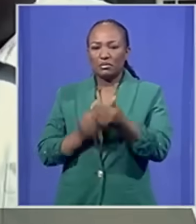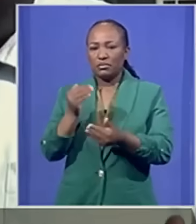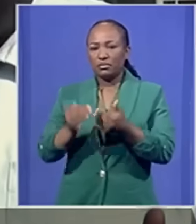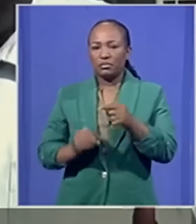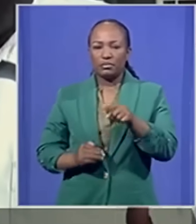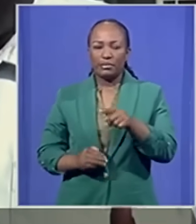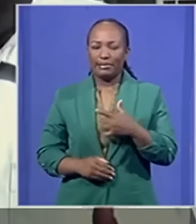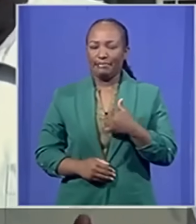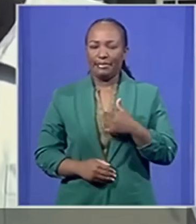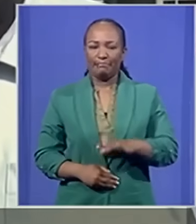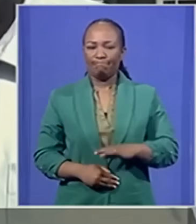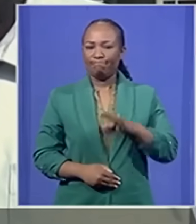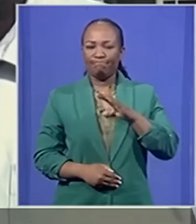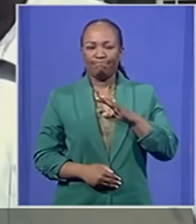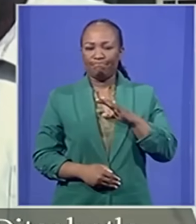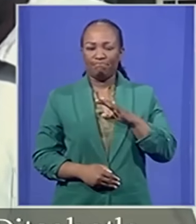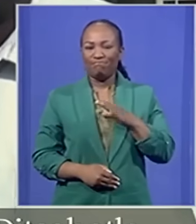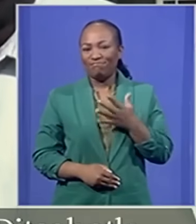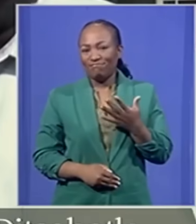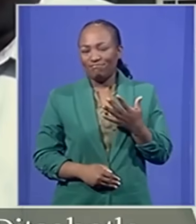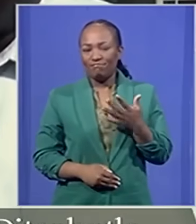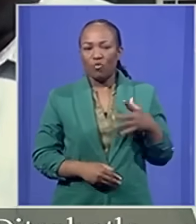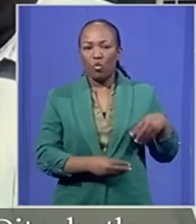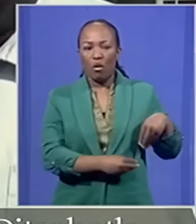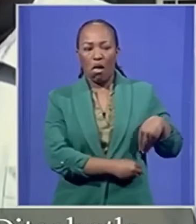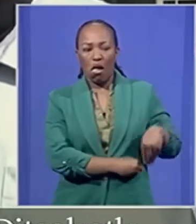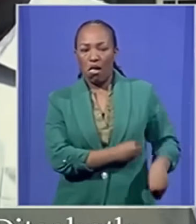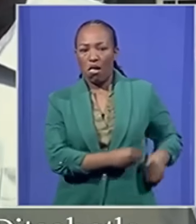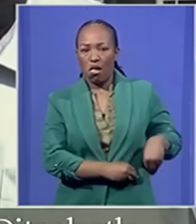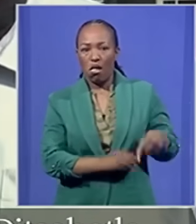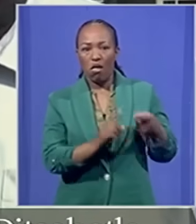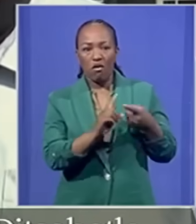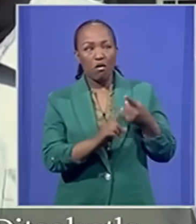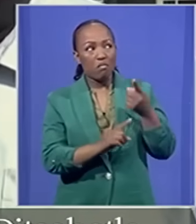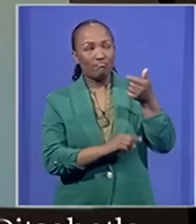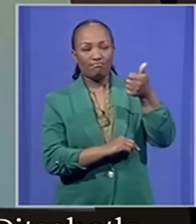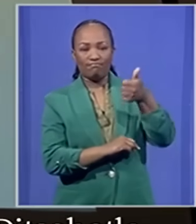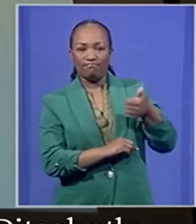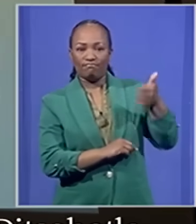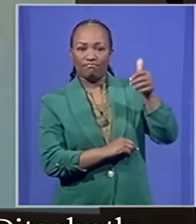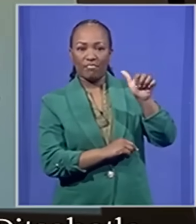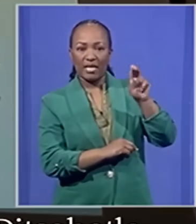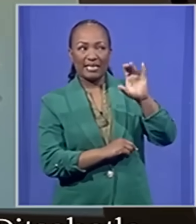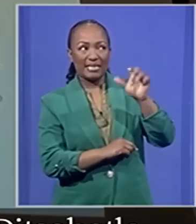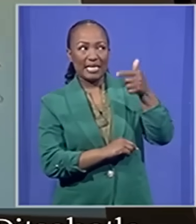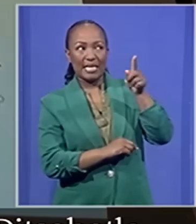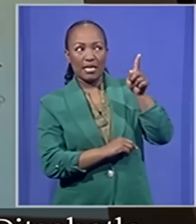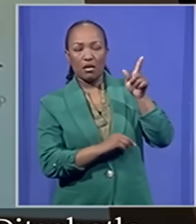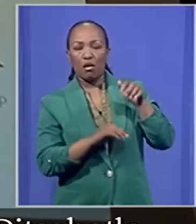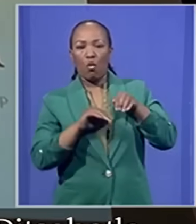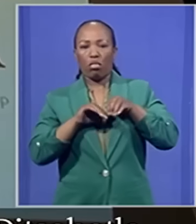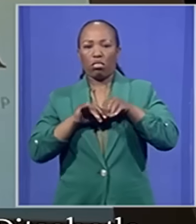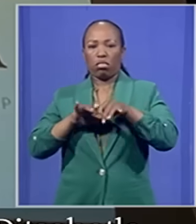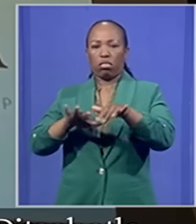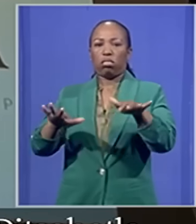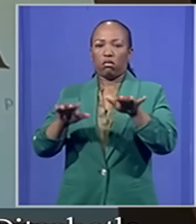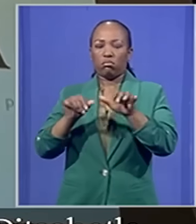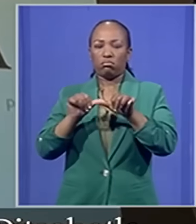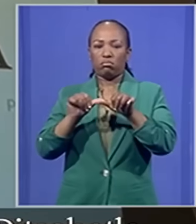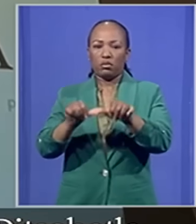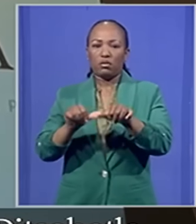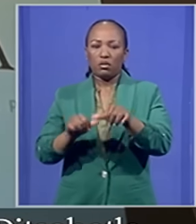flow of corruption. It's a synergy across the ruling party and its partners. Mokgatlo o sa direng letseno wa Sakelega kwa